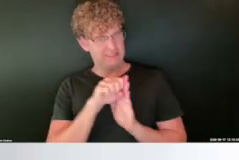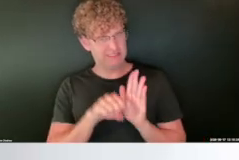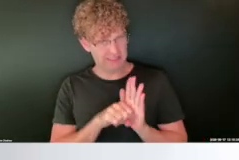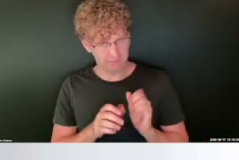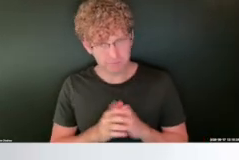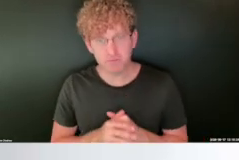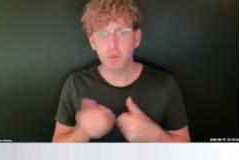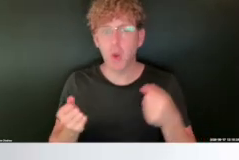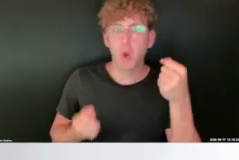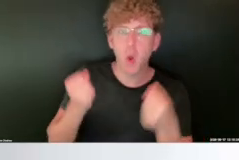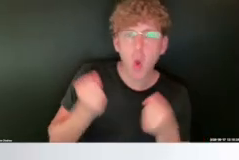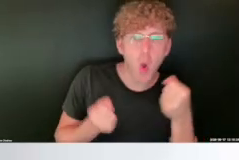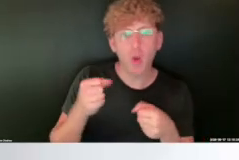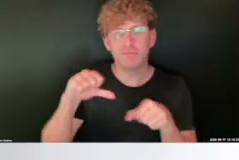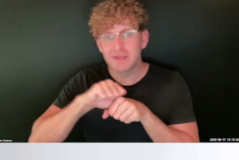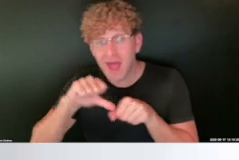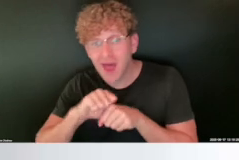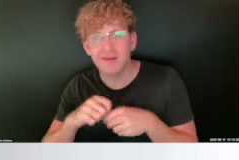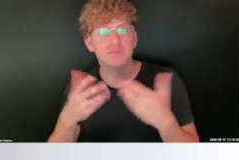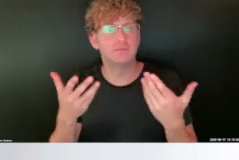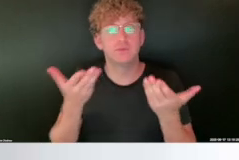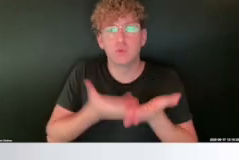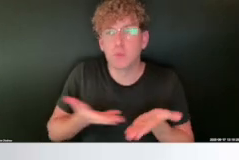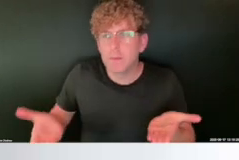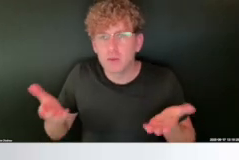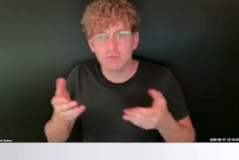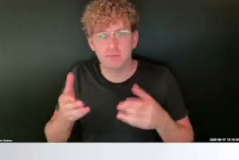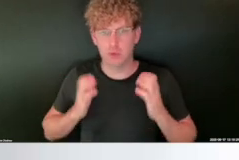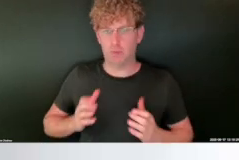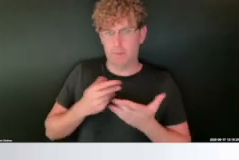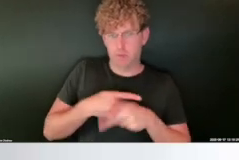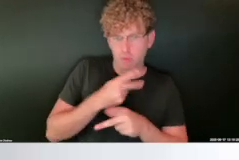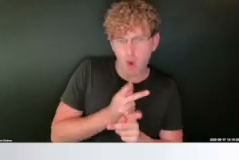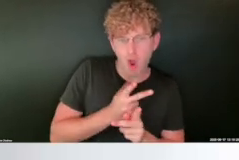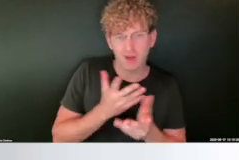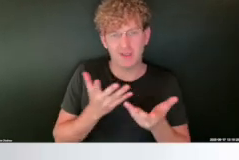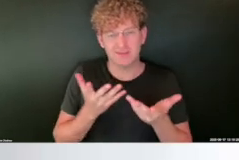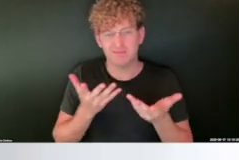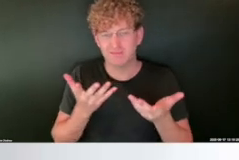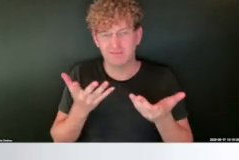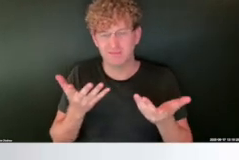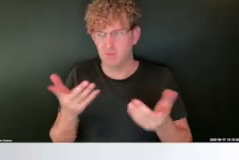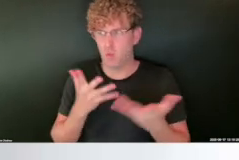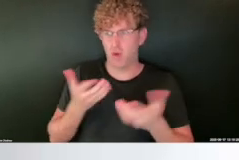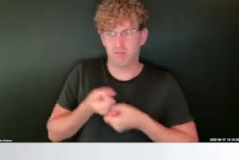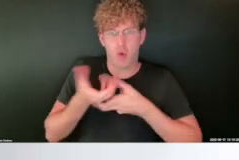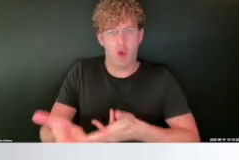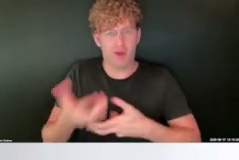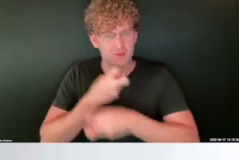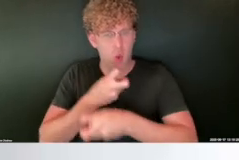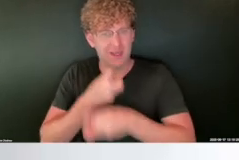of toxic air contaminants. It is the only state permitted under the Federal Clean Air Act to set its